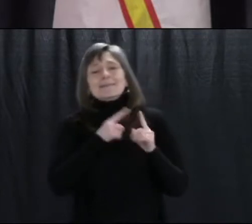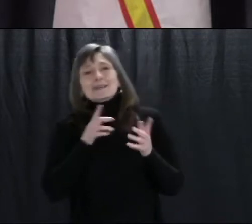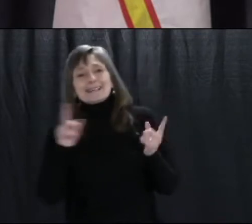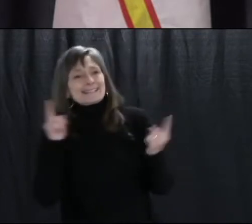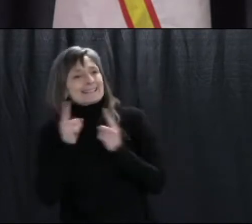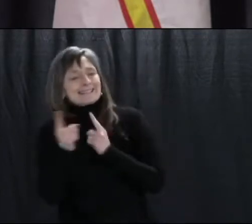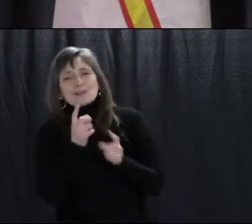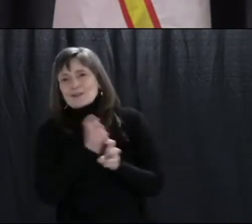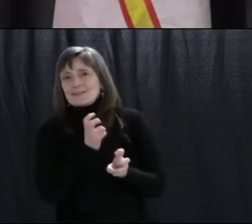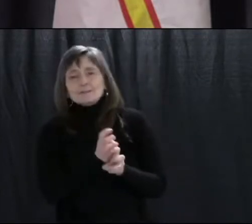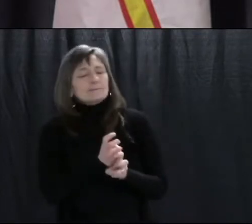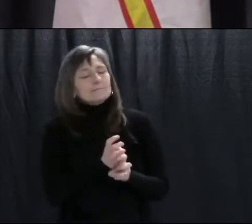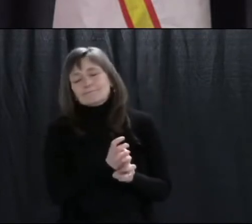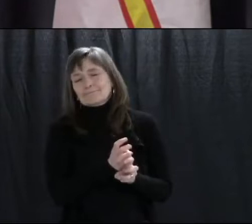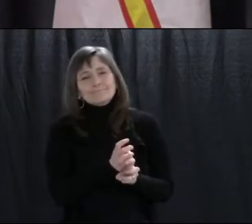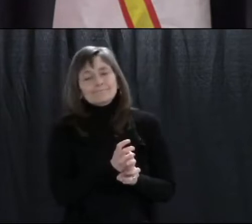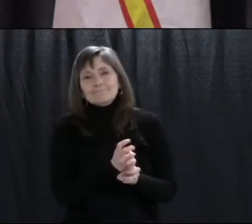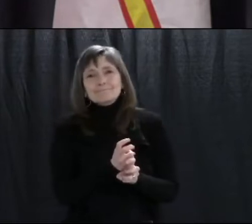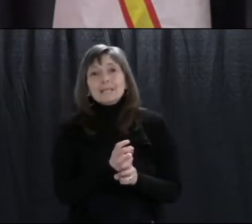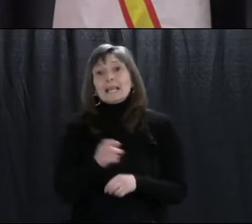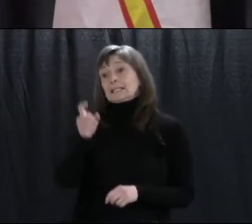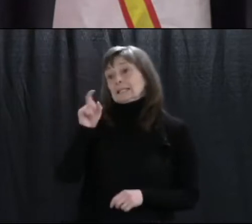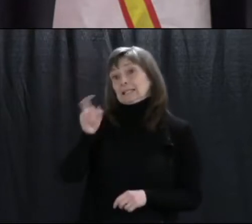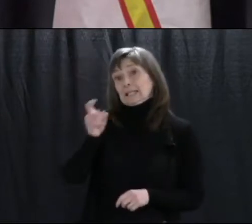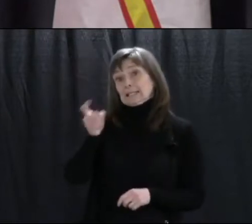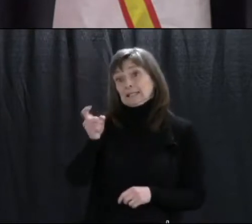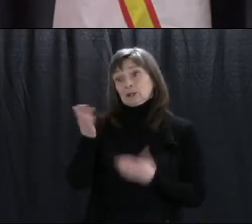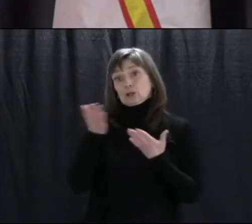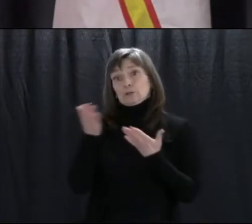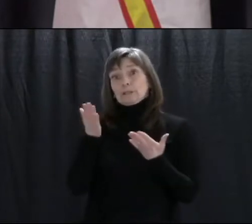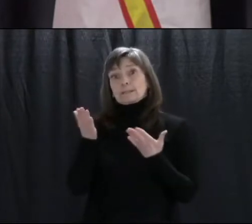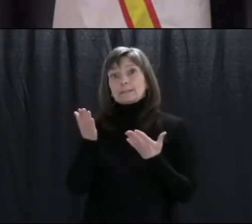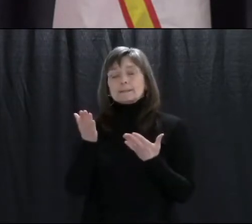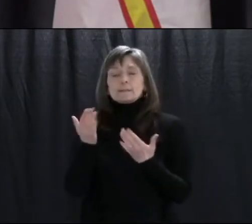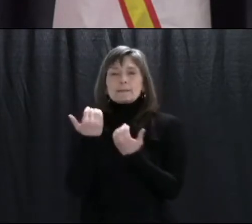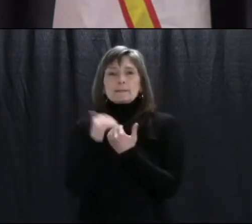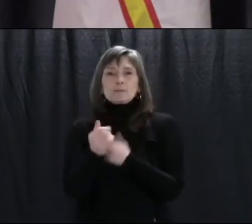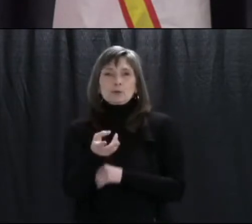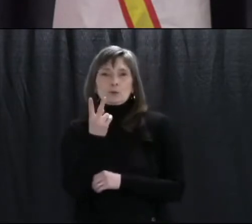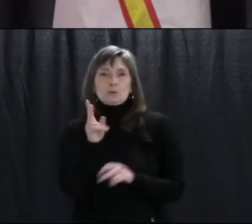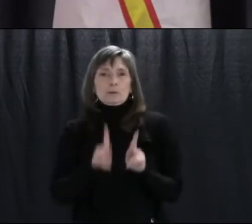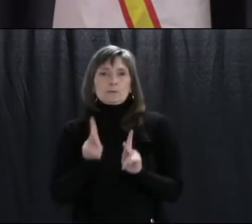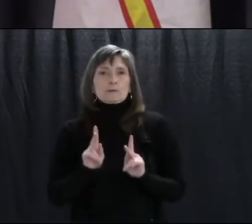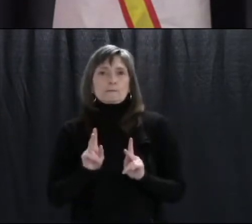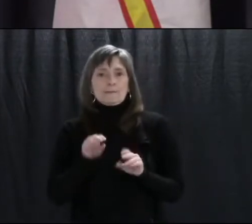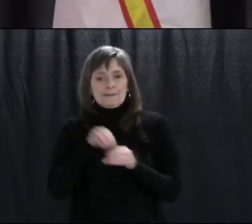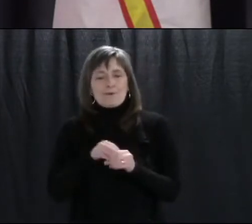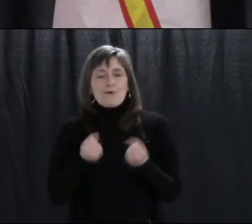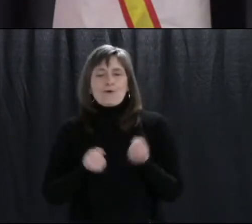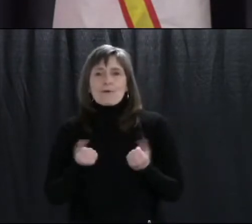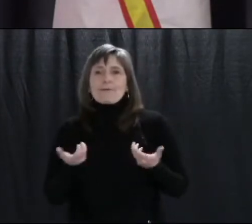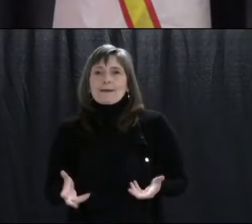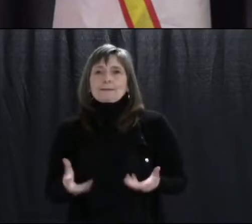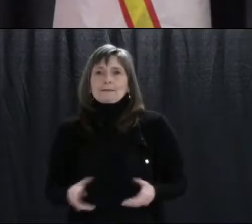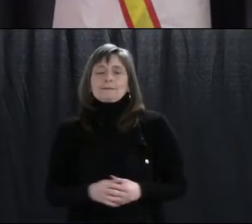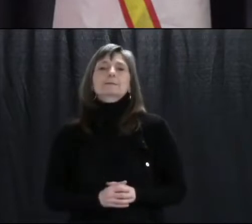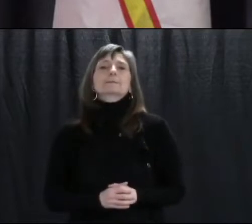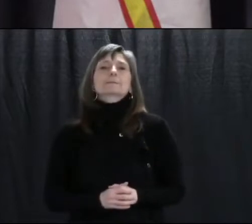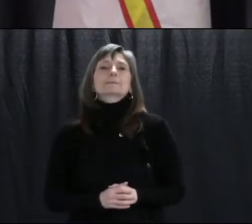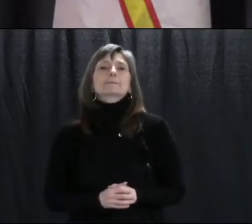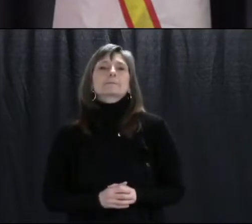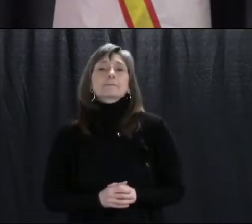Limiting cab companies to 2 passengers per vehicle. These can have an impact. However, provisions will be made